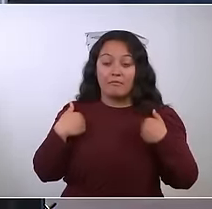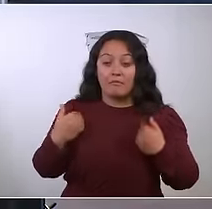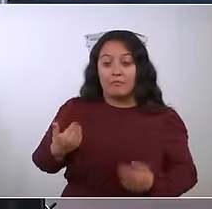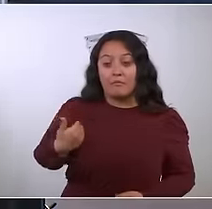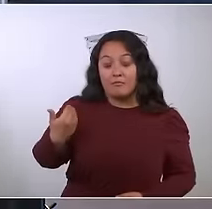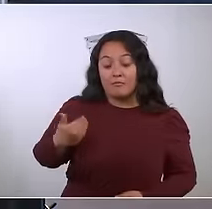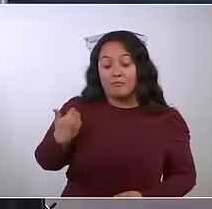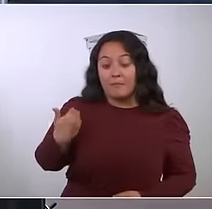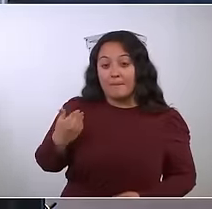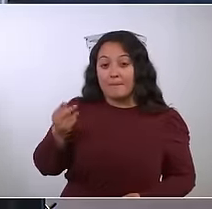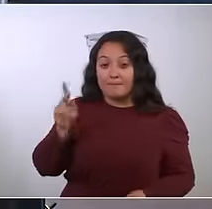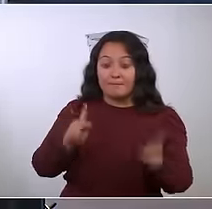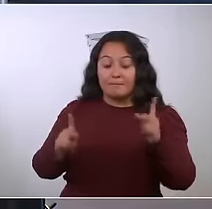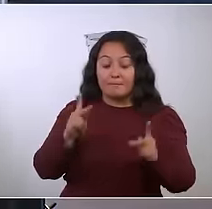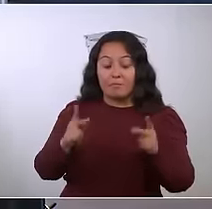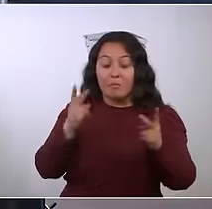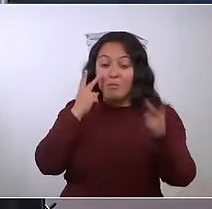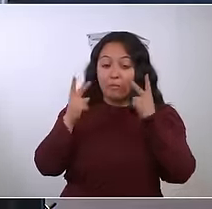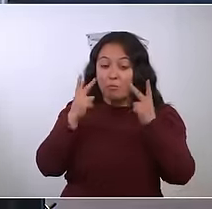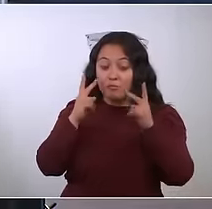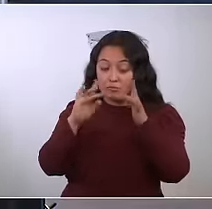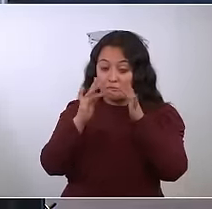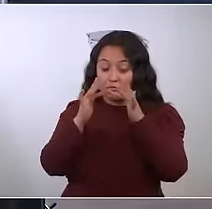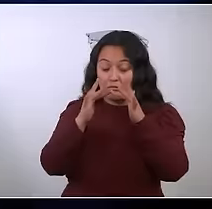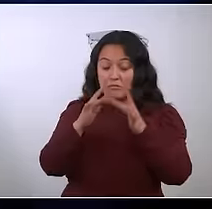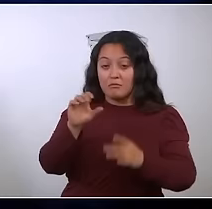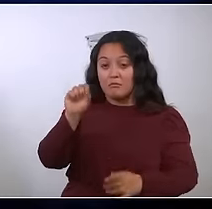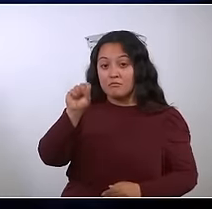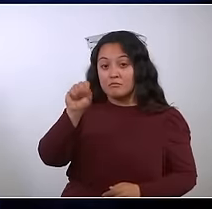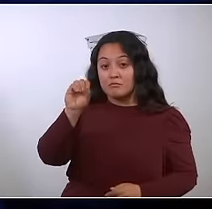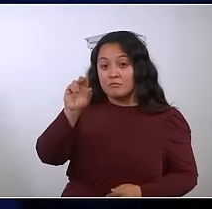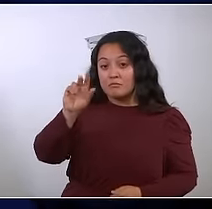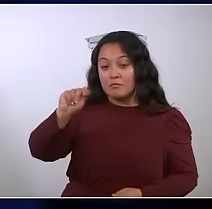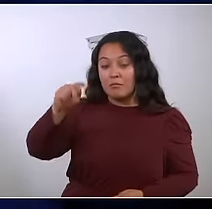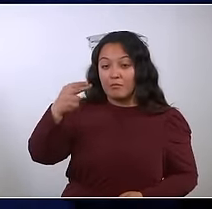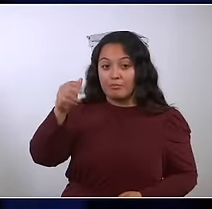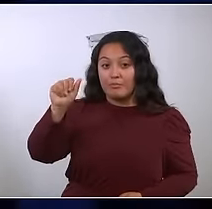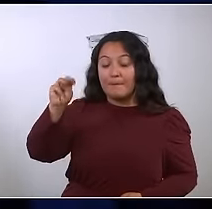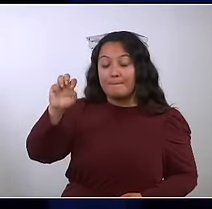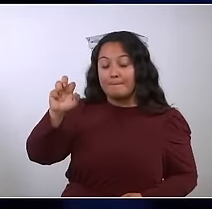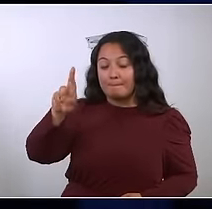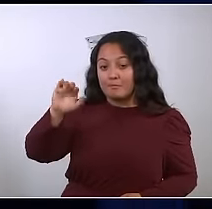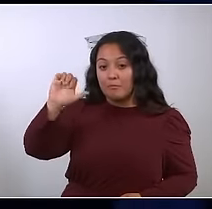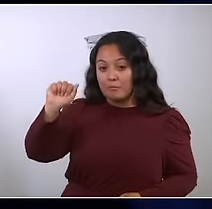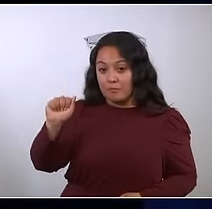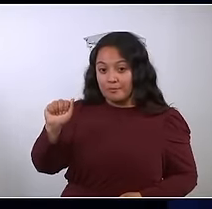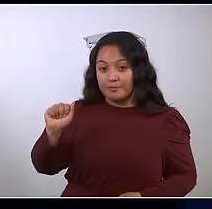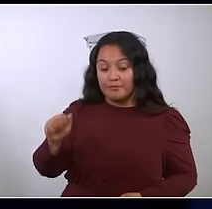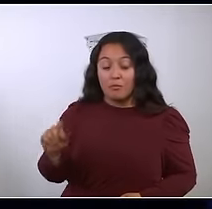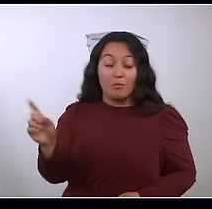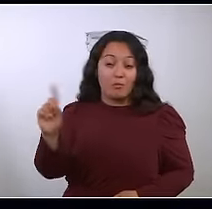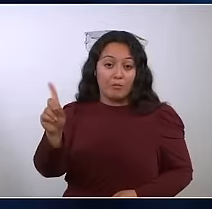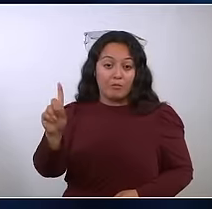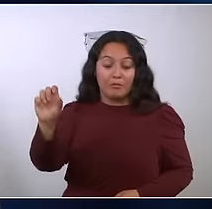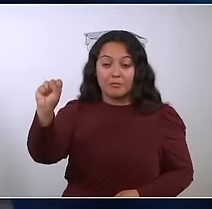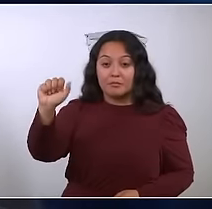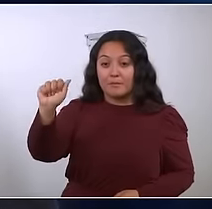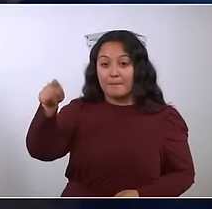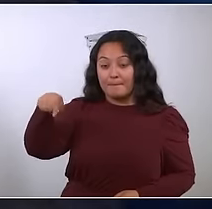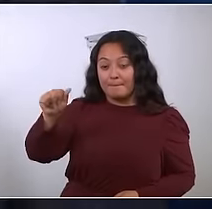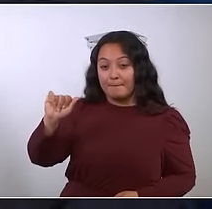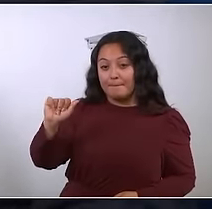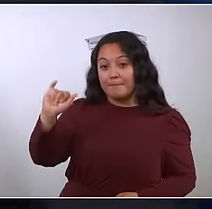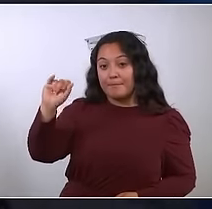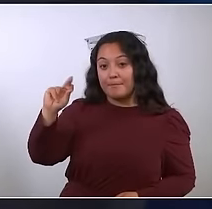de Sudamérica. But we have young people connected from South America. Tenemos jóvenes que están conectados desde España. Young people connected from Spain.